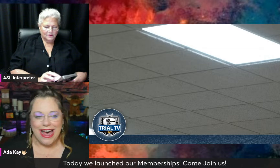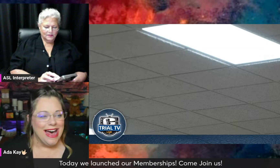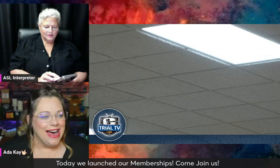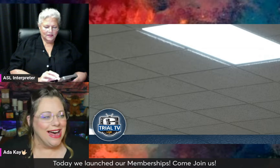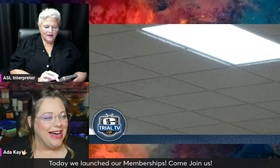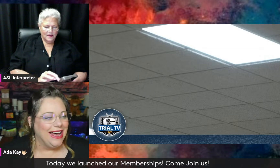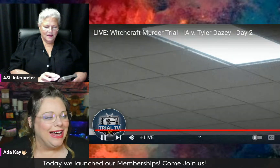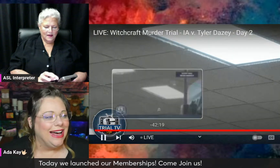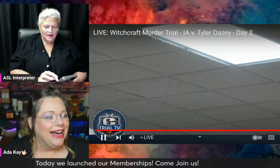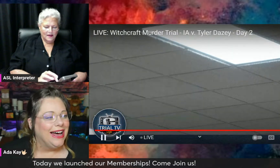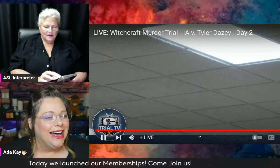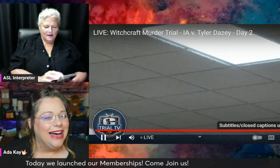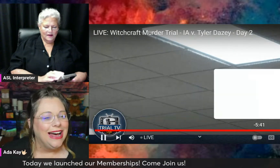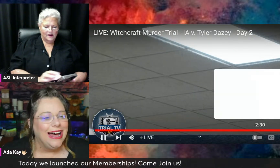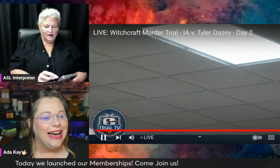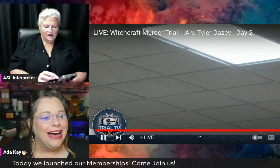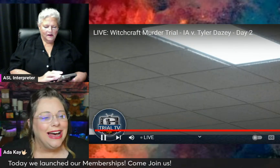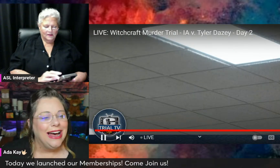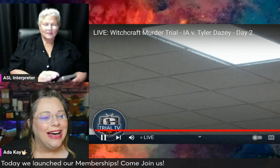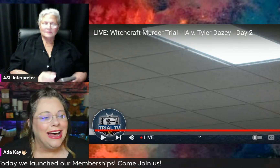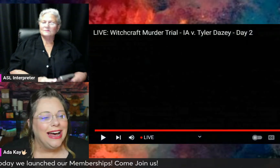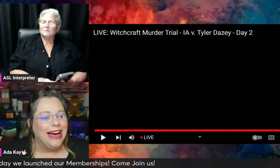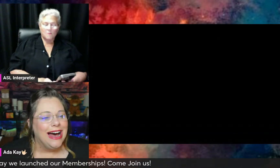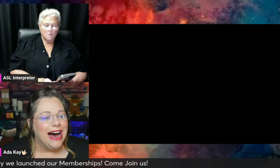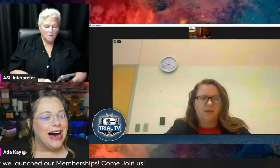Oh, yeah.